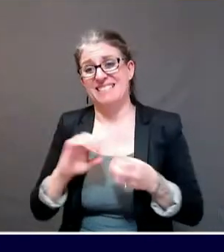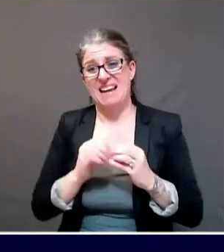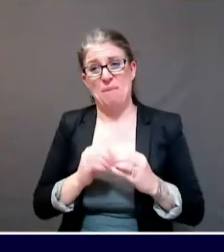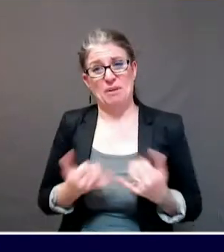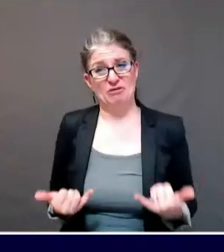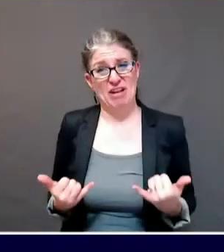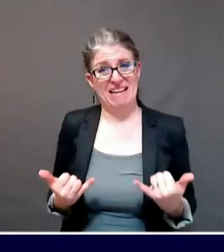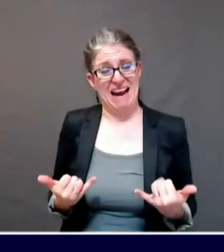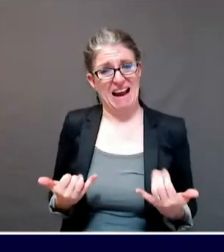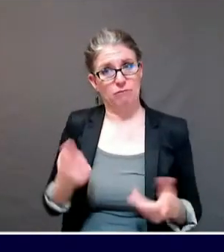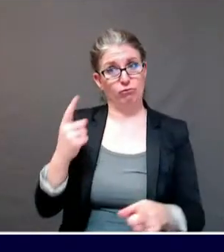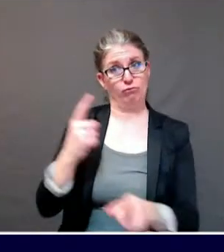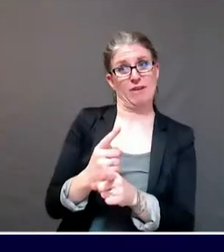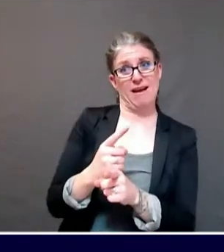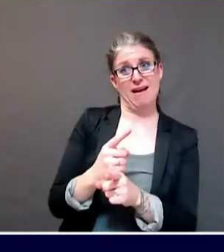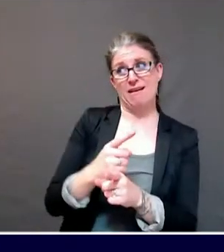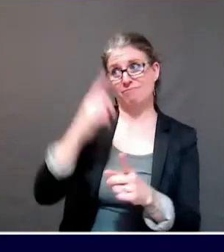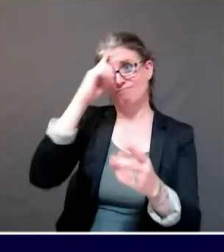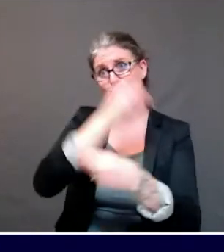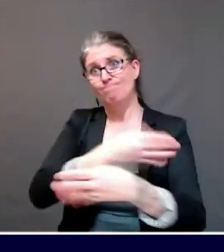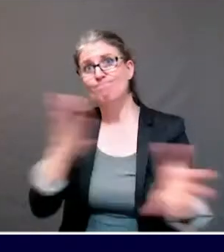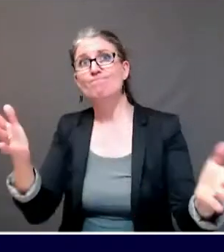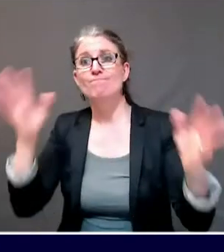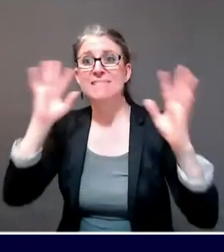ball is still hazy.